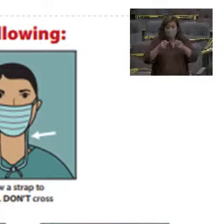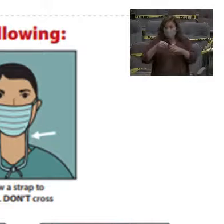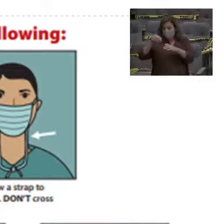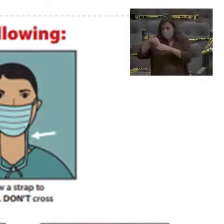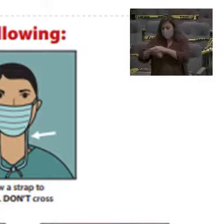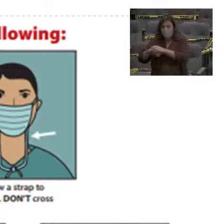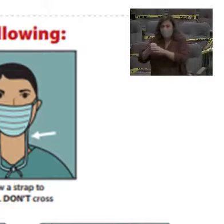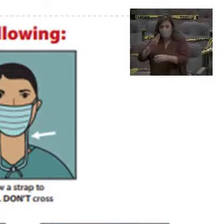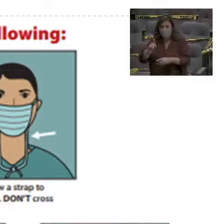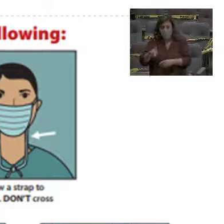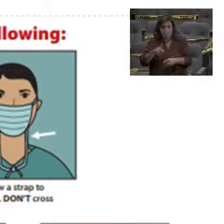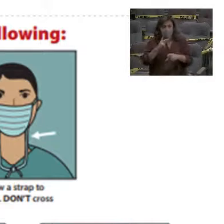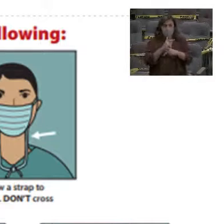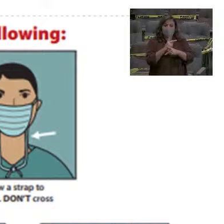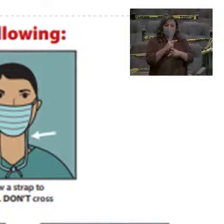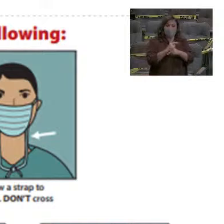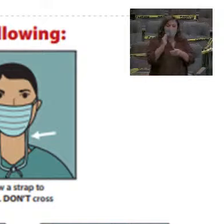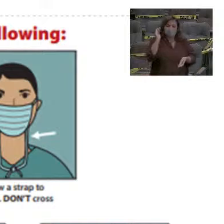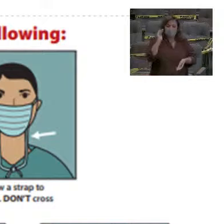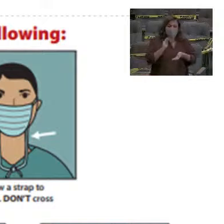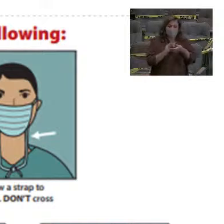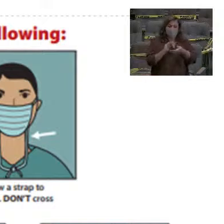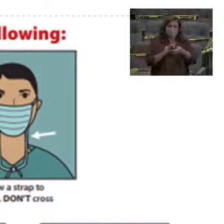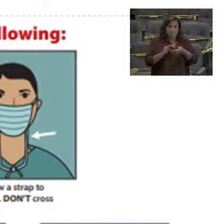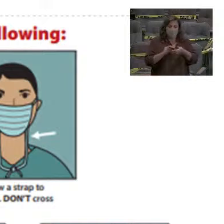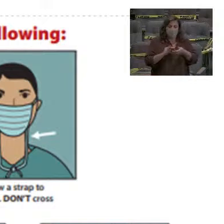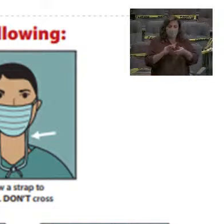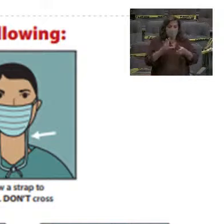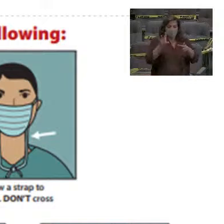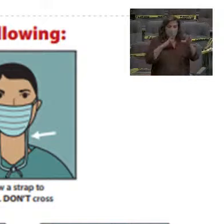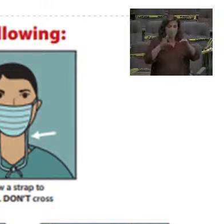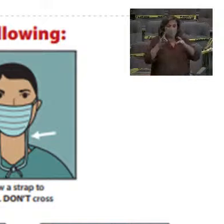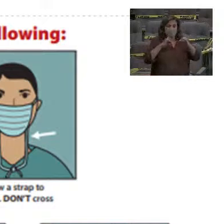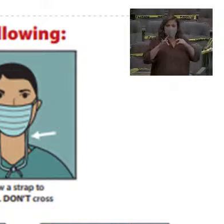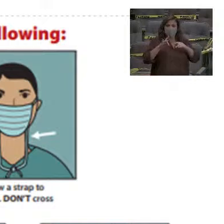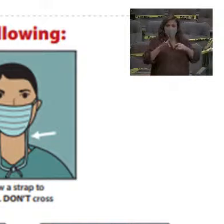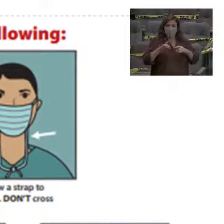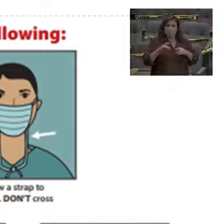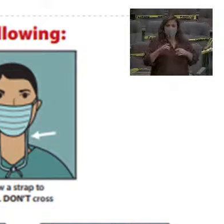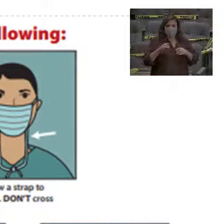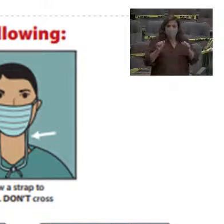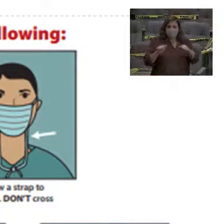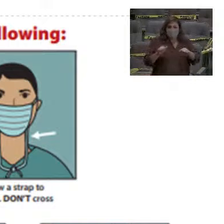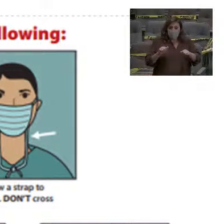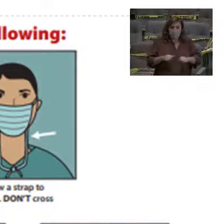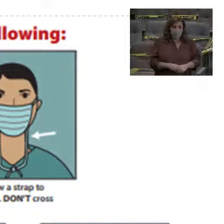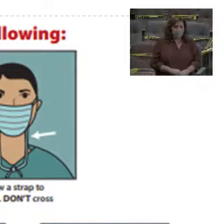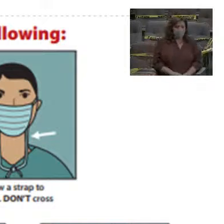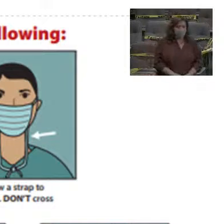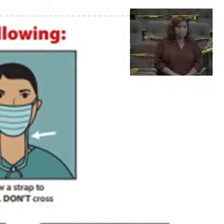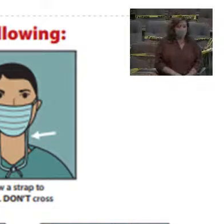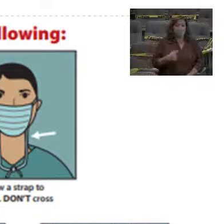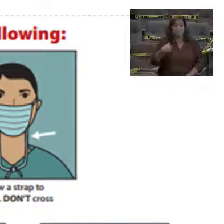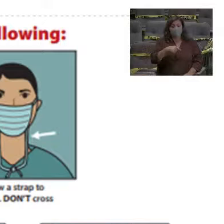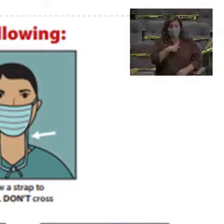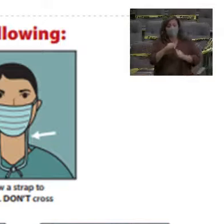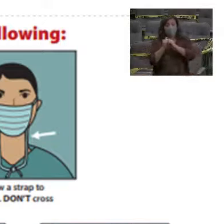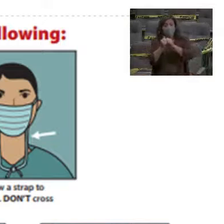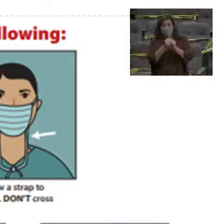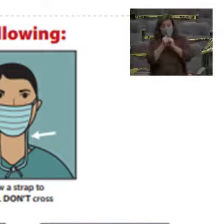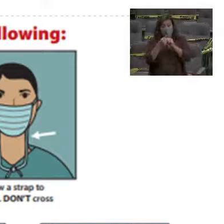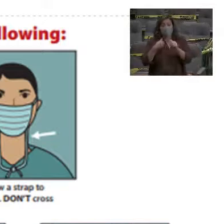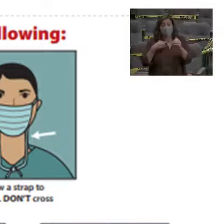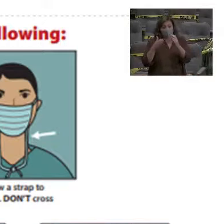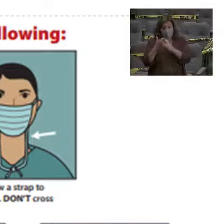up. Keep it as less chance of being exposed. Again, we're all in this together. As we go through the virus, we